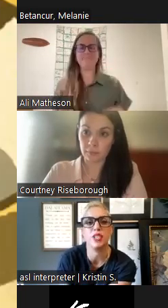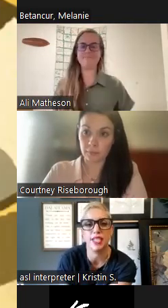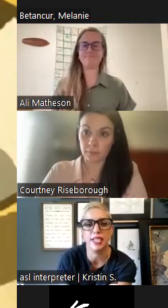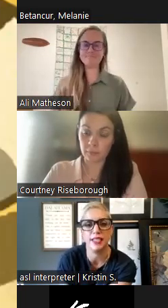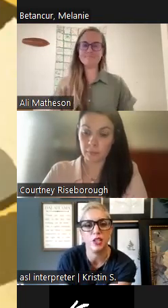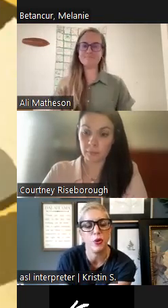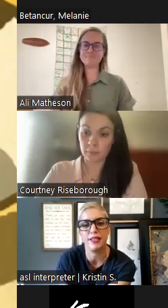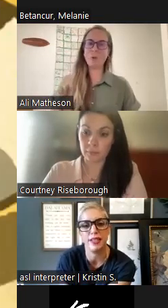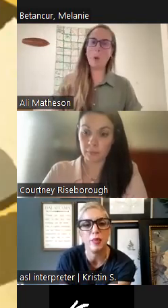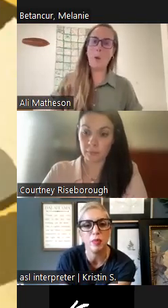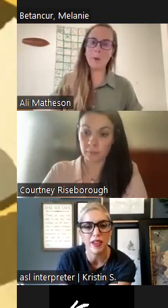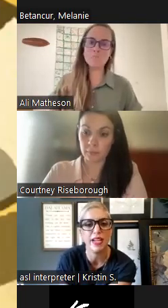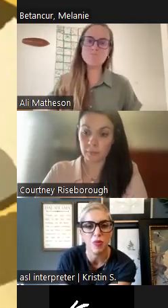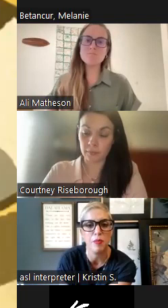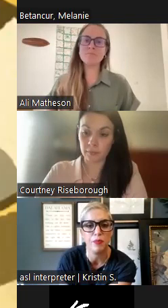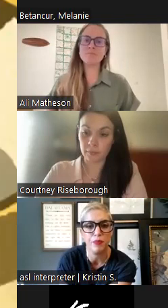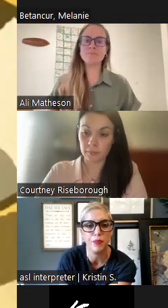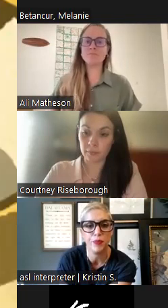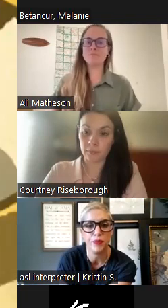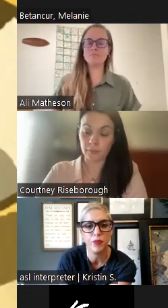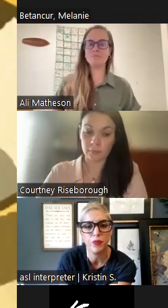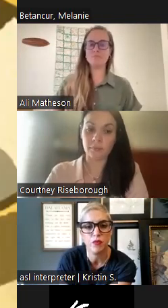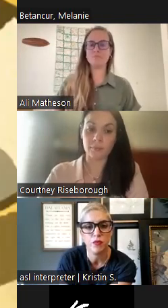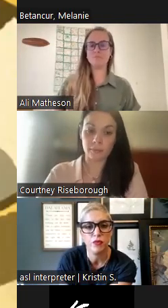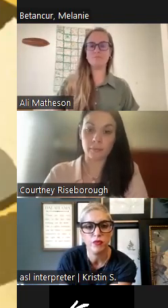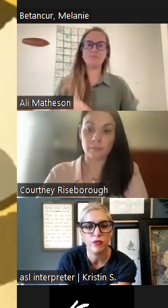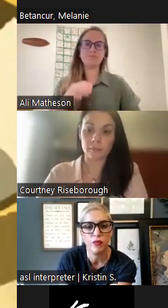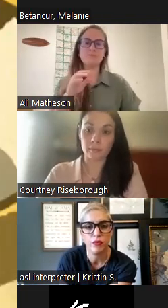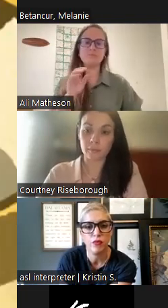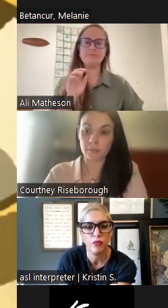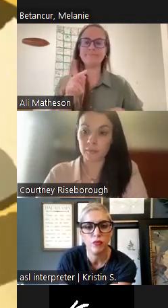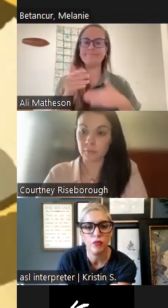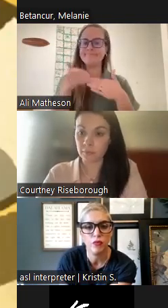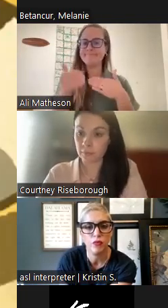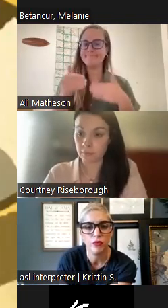to resources and no access to people that can help them.